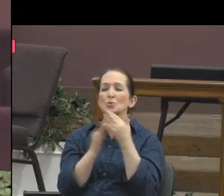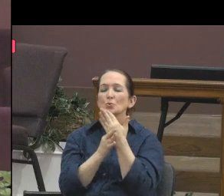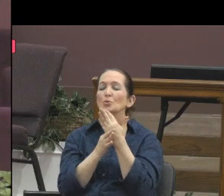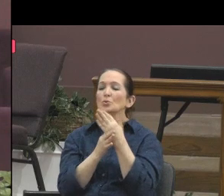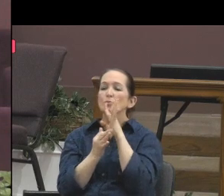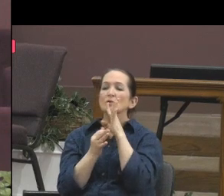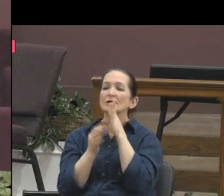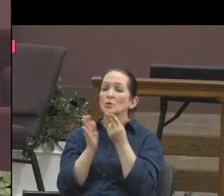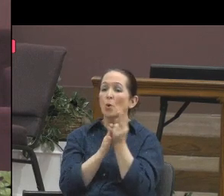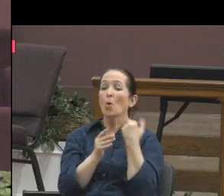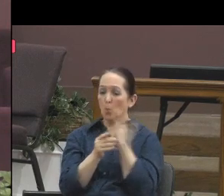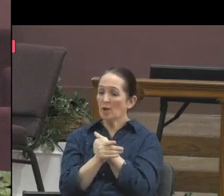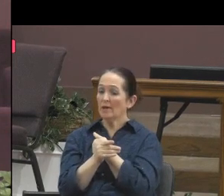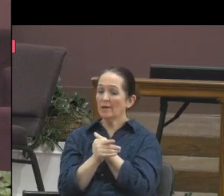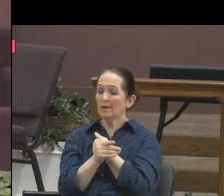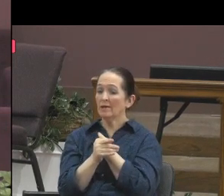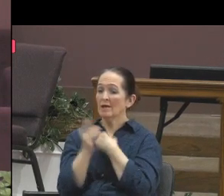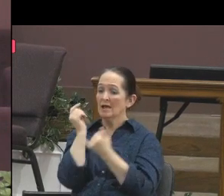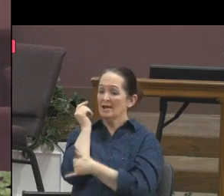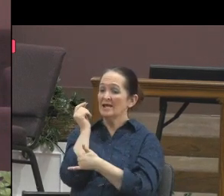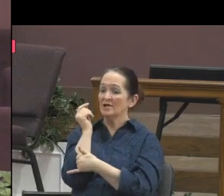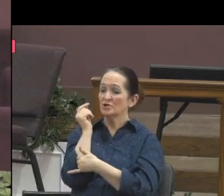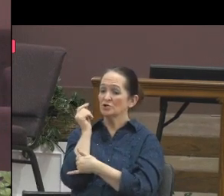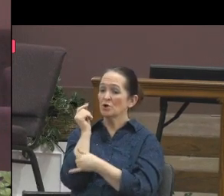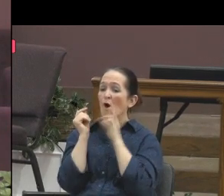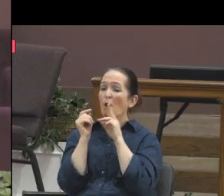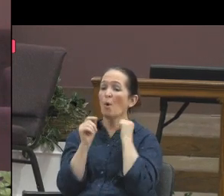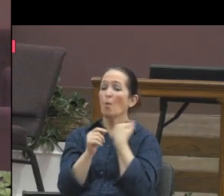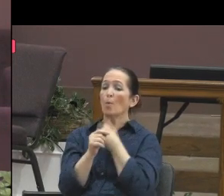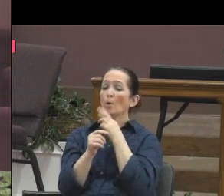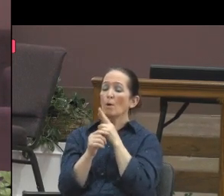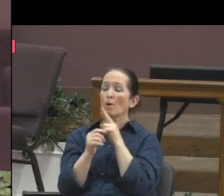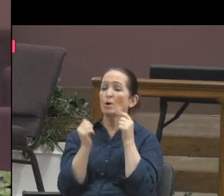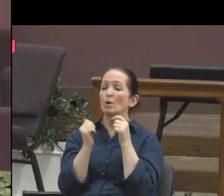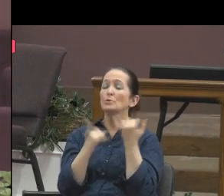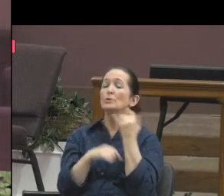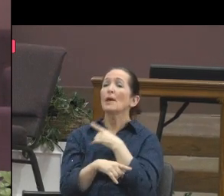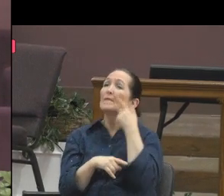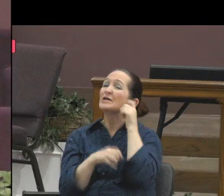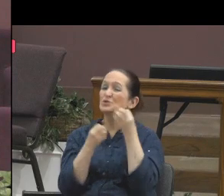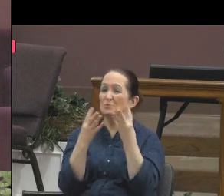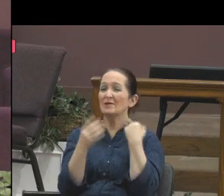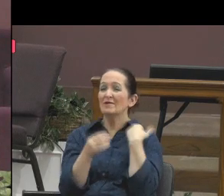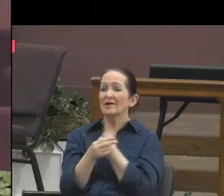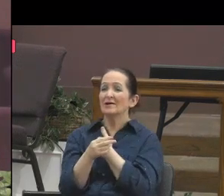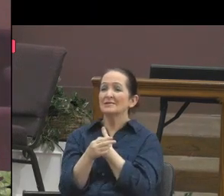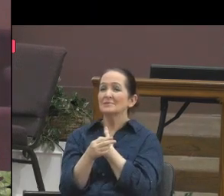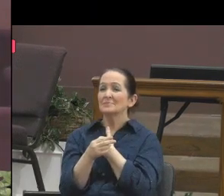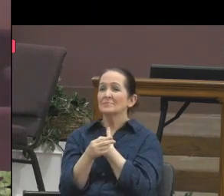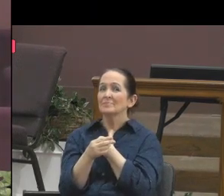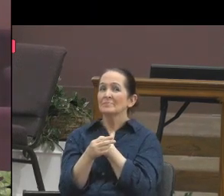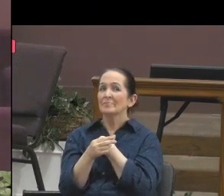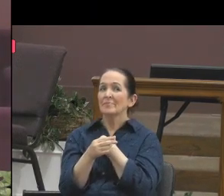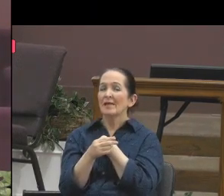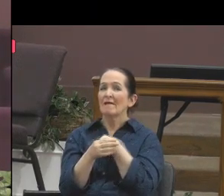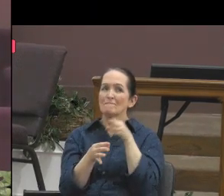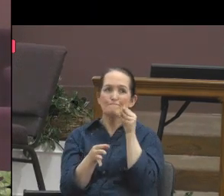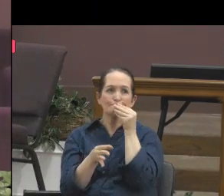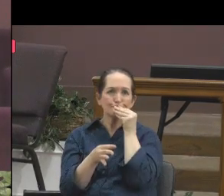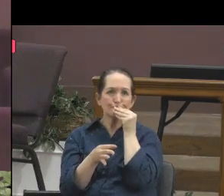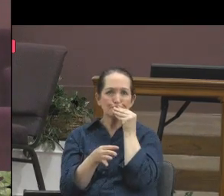We are, as a nation, where we are today because too many of us have kept our mouths